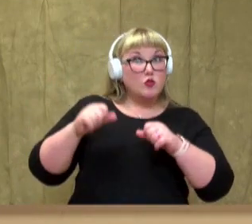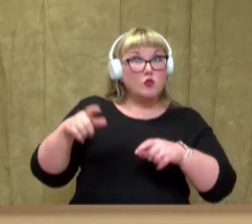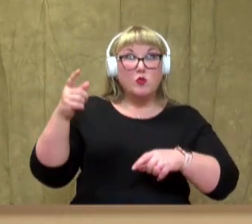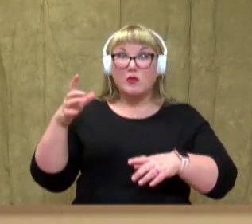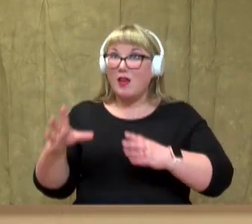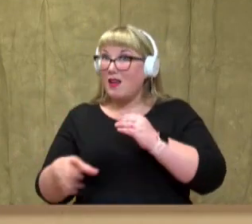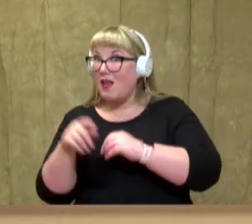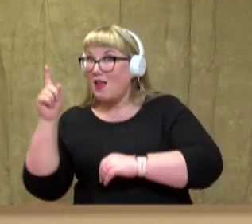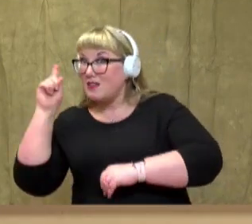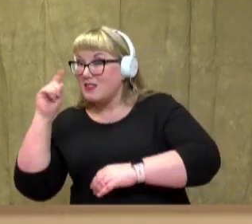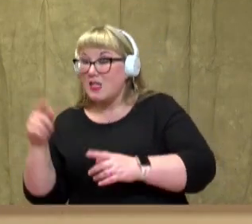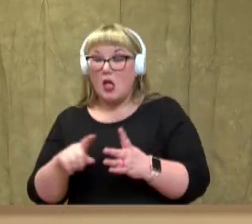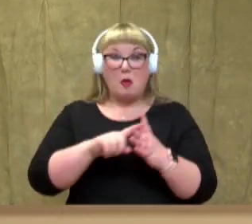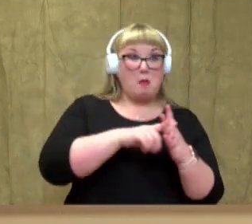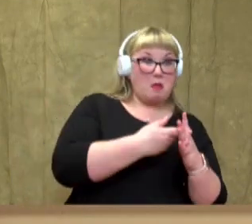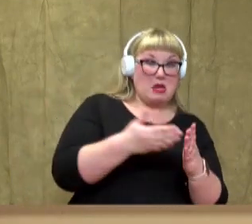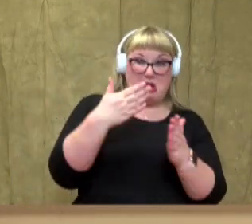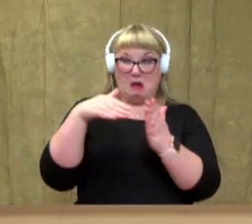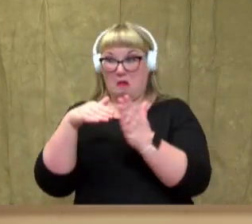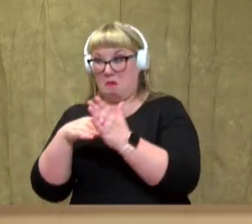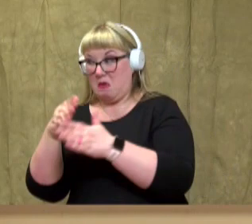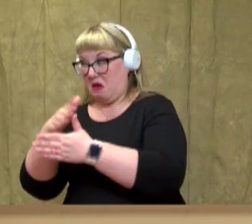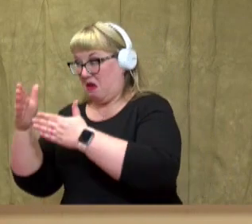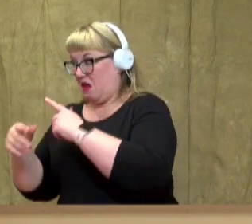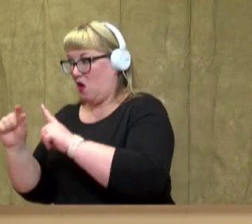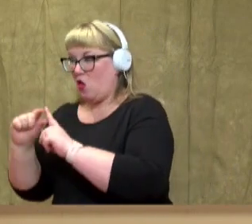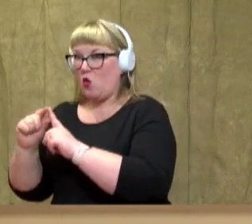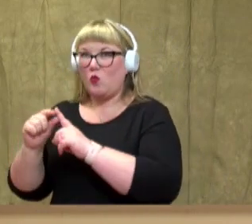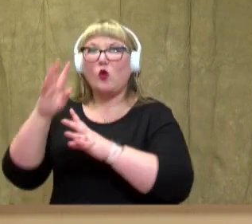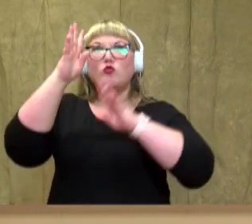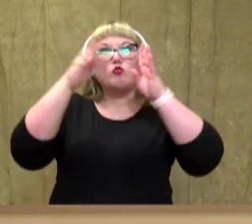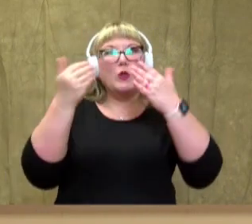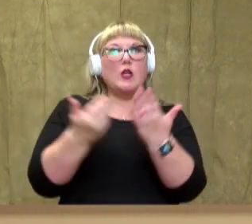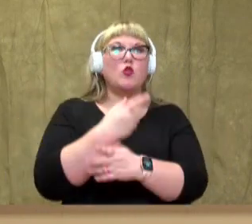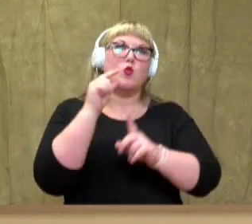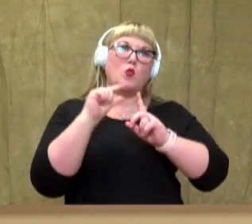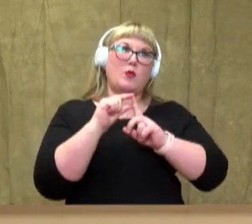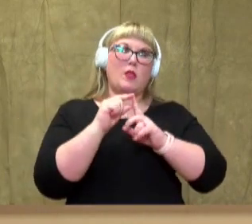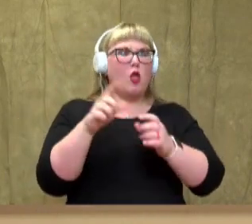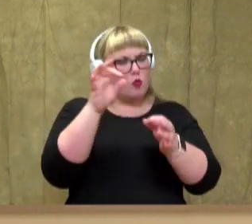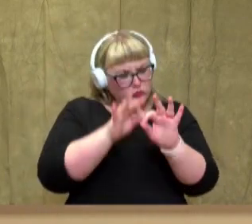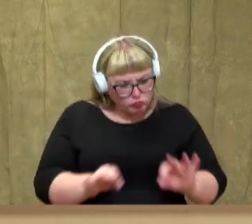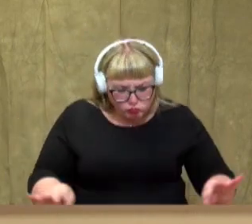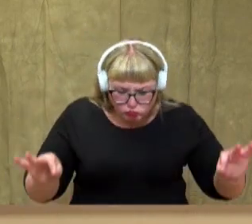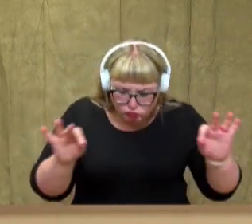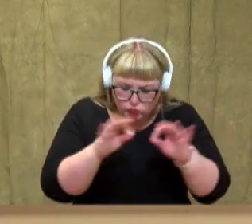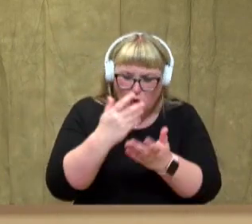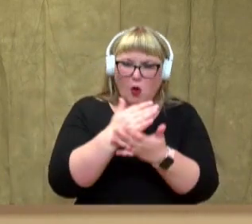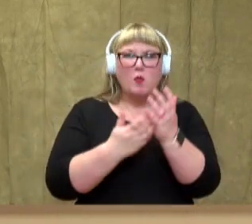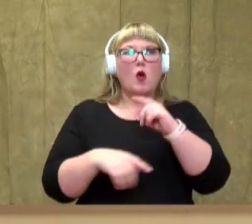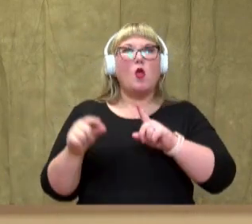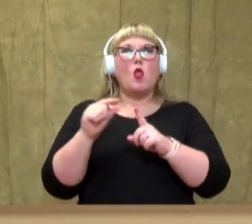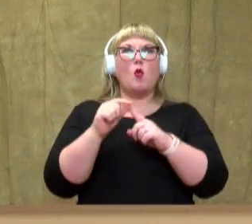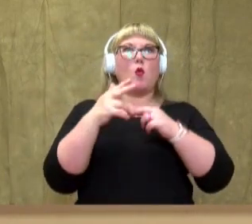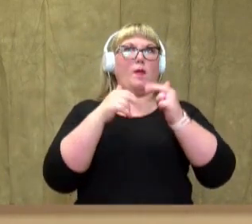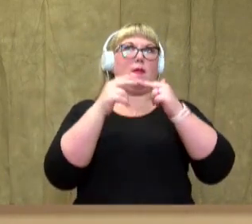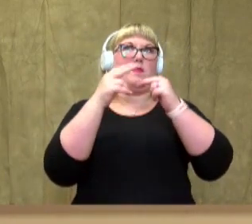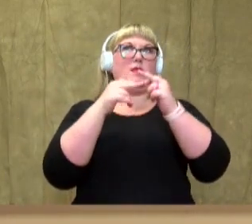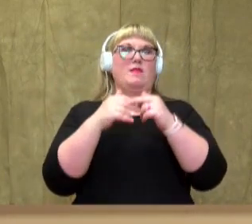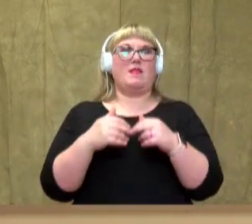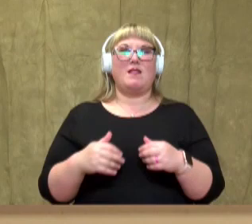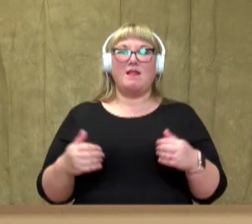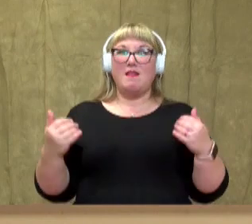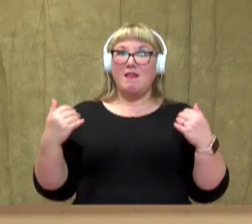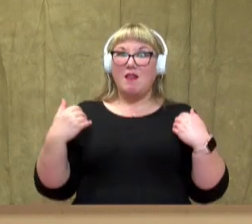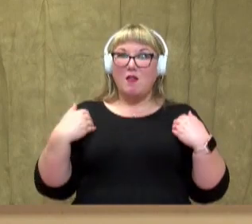beginning, middle, or end of words to create new words. They are an essential part of our word building. Friends, we have